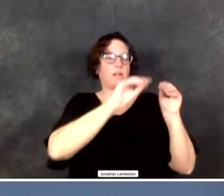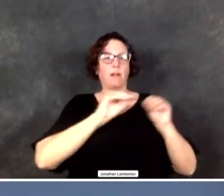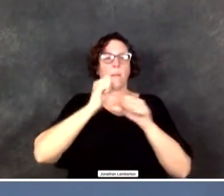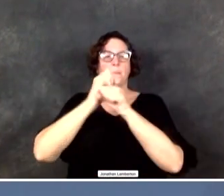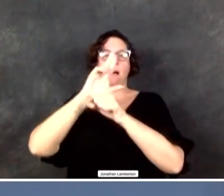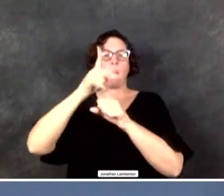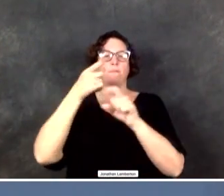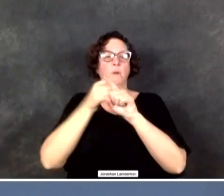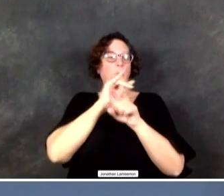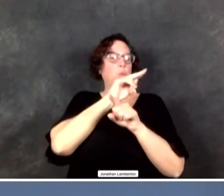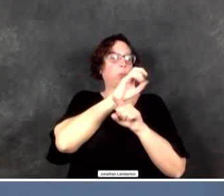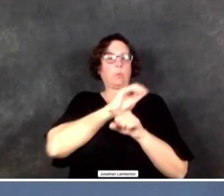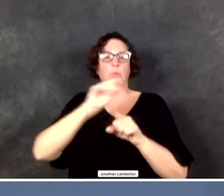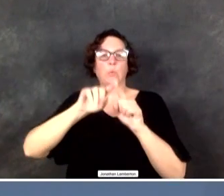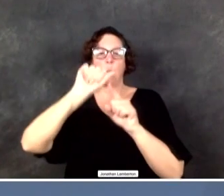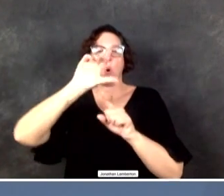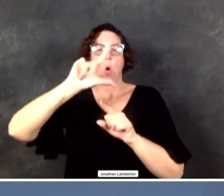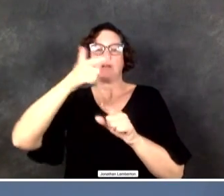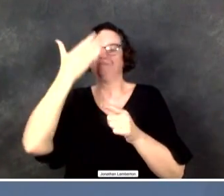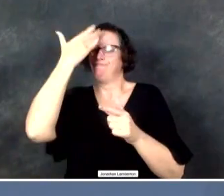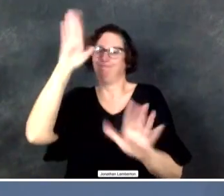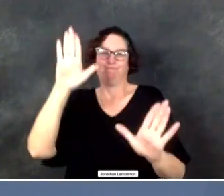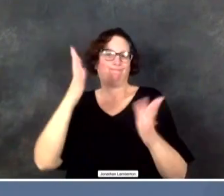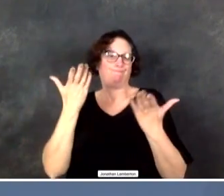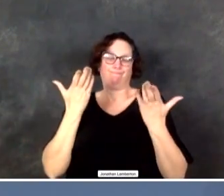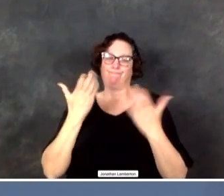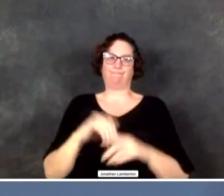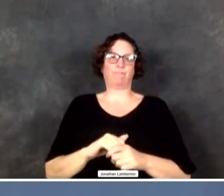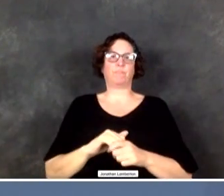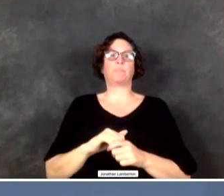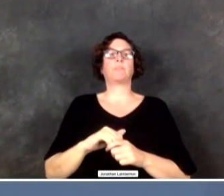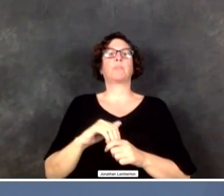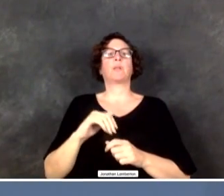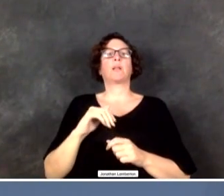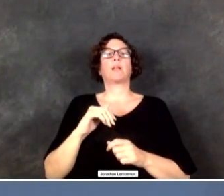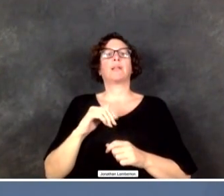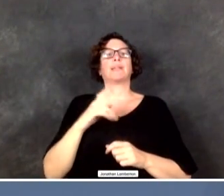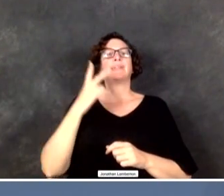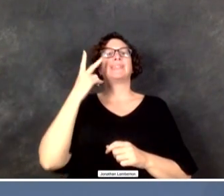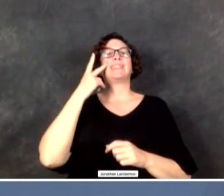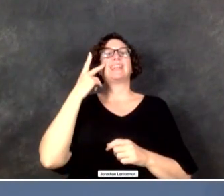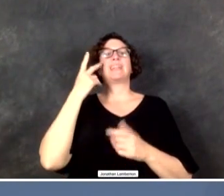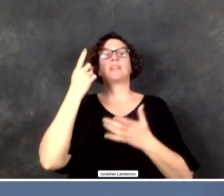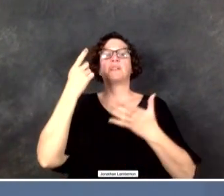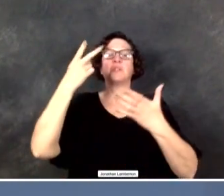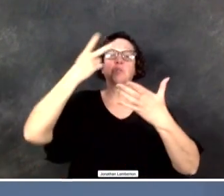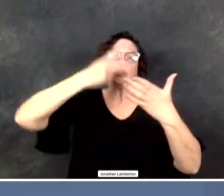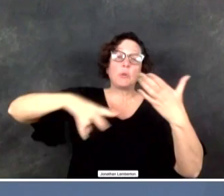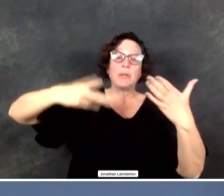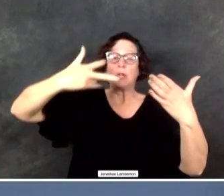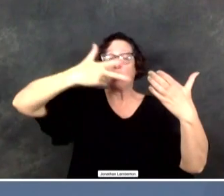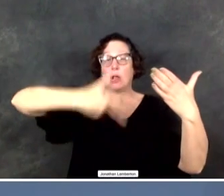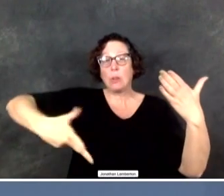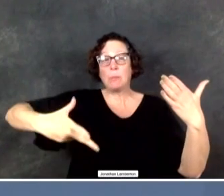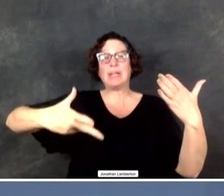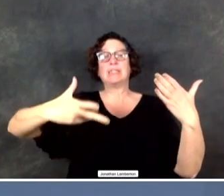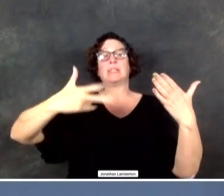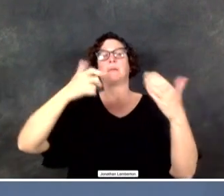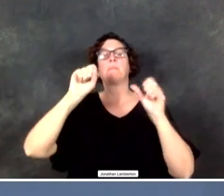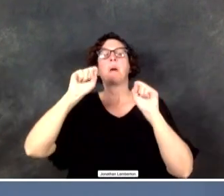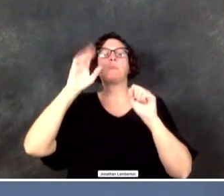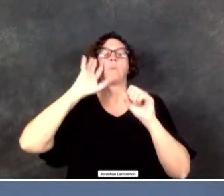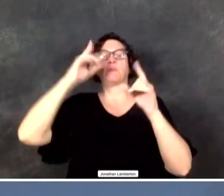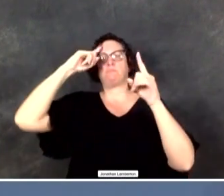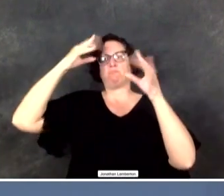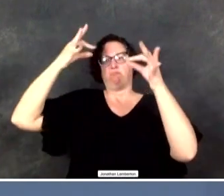The state education department has also put out guidance for those seniors that still needed to sit for the regents. And we've distributed that